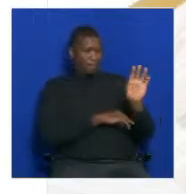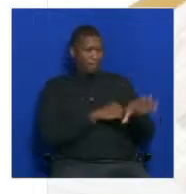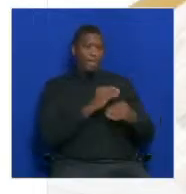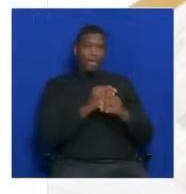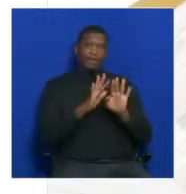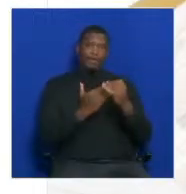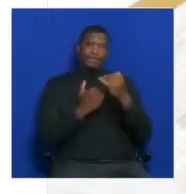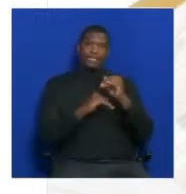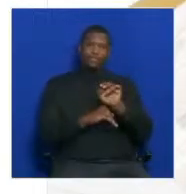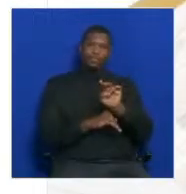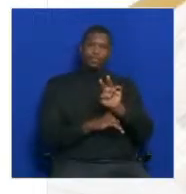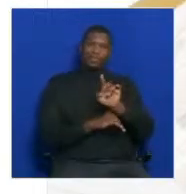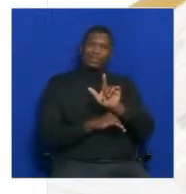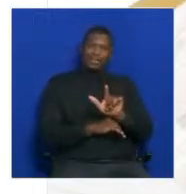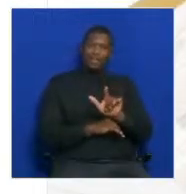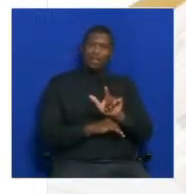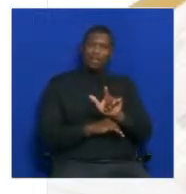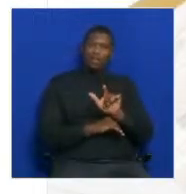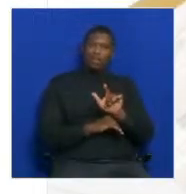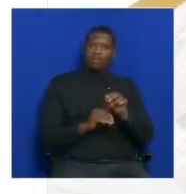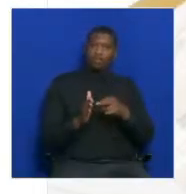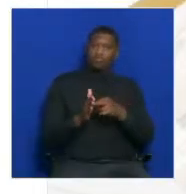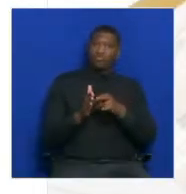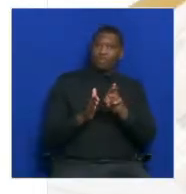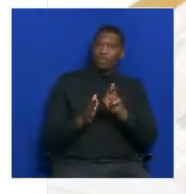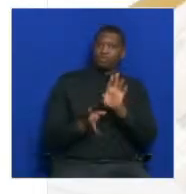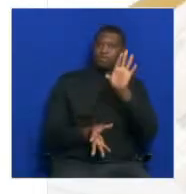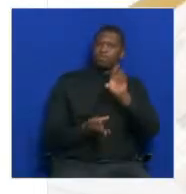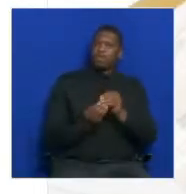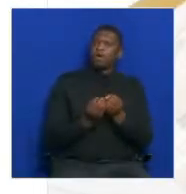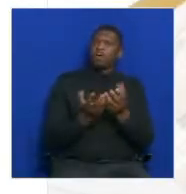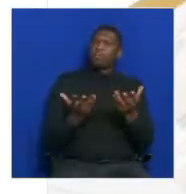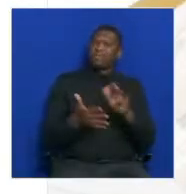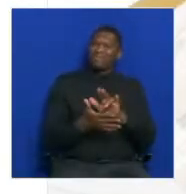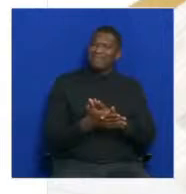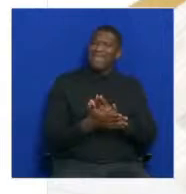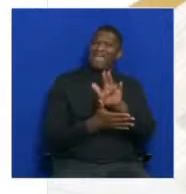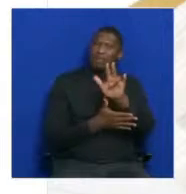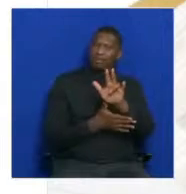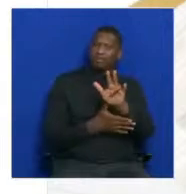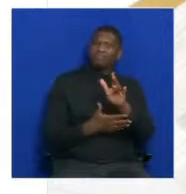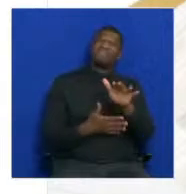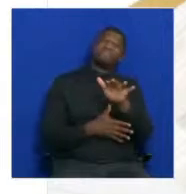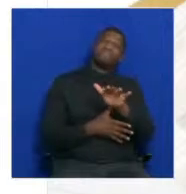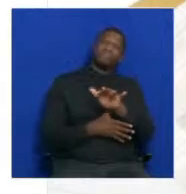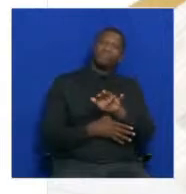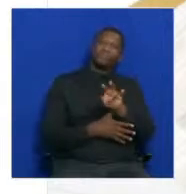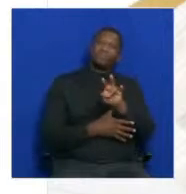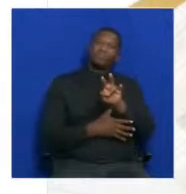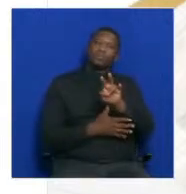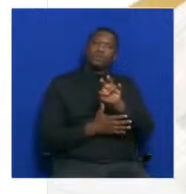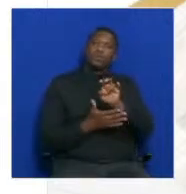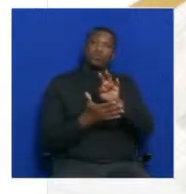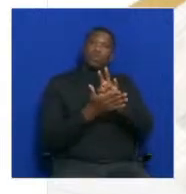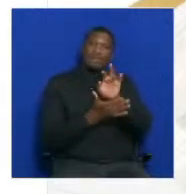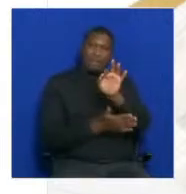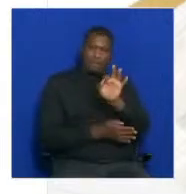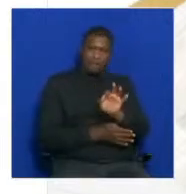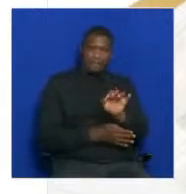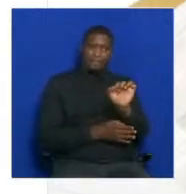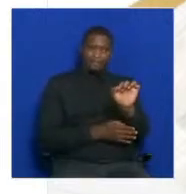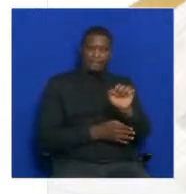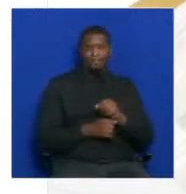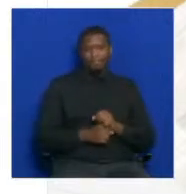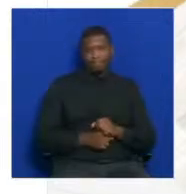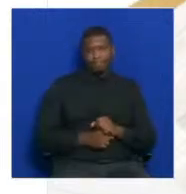in number, representing only 12% of the matters that came to IDEC. Mr. Sisi. A